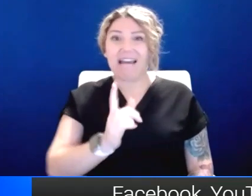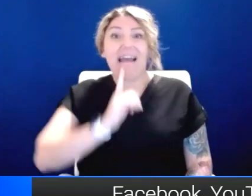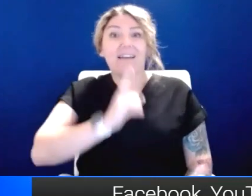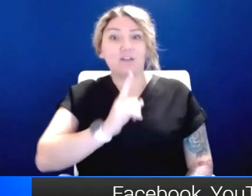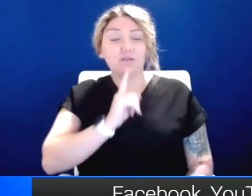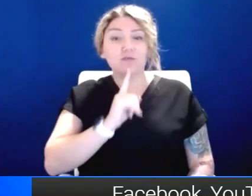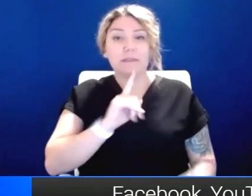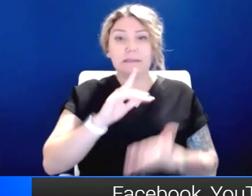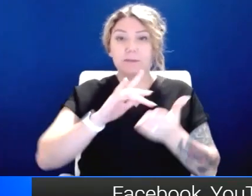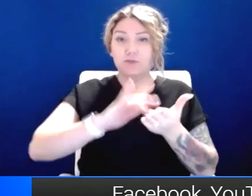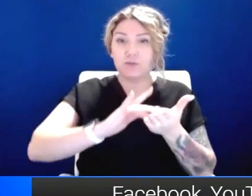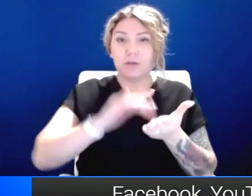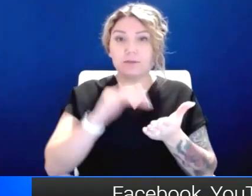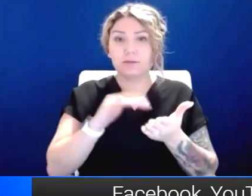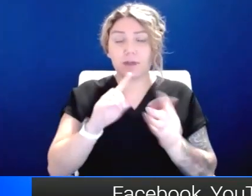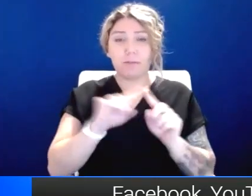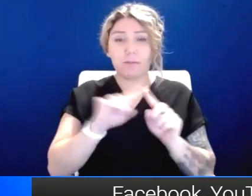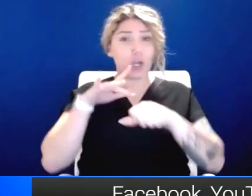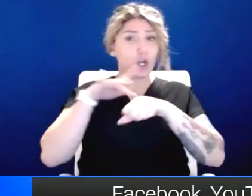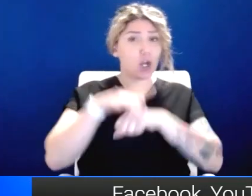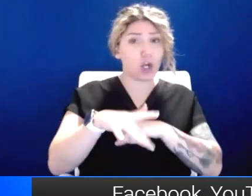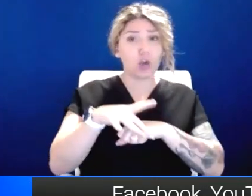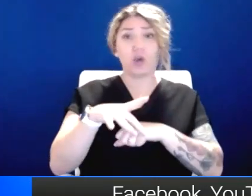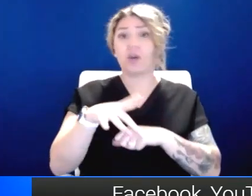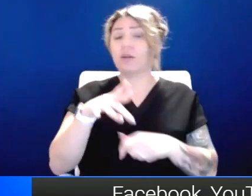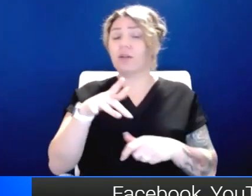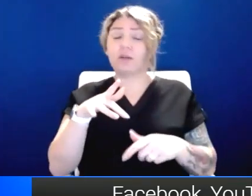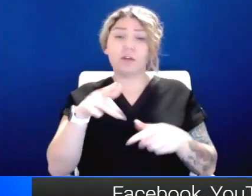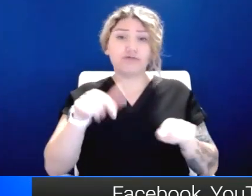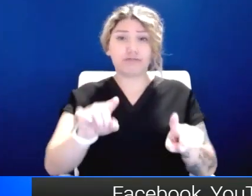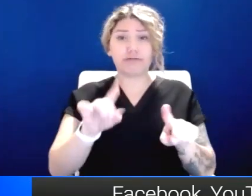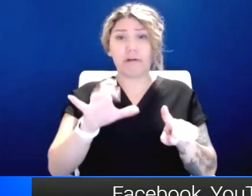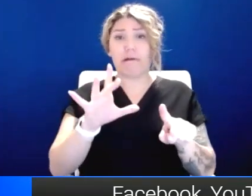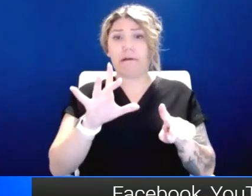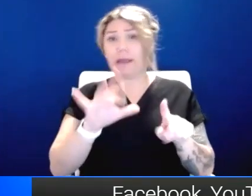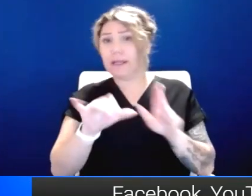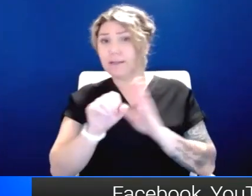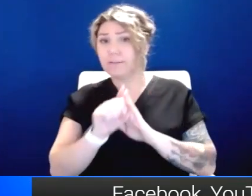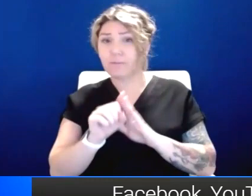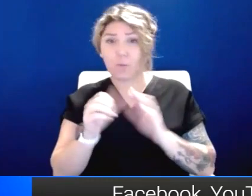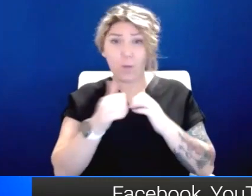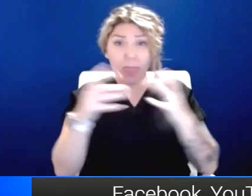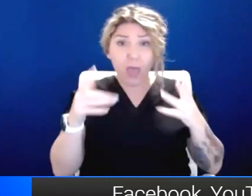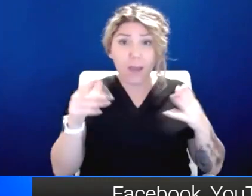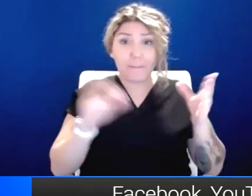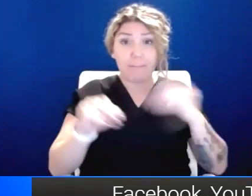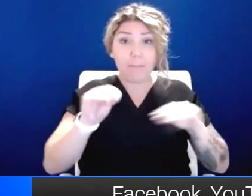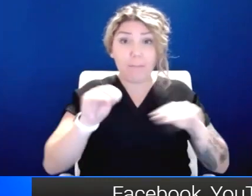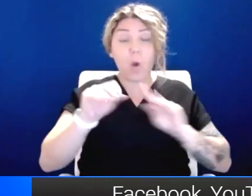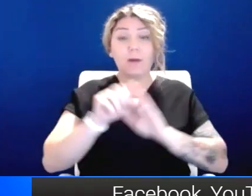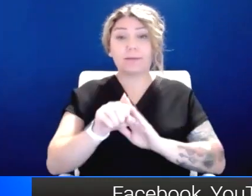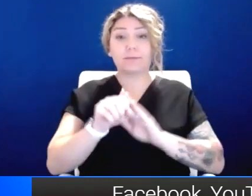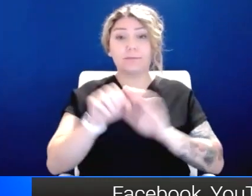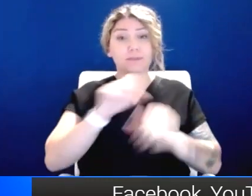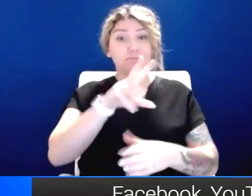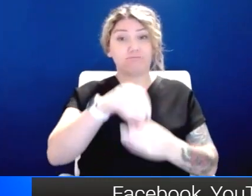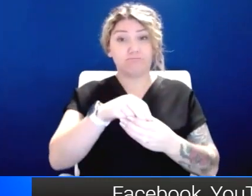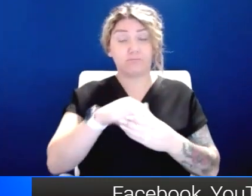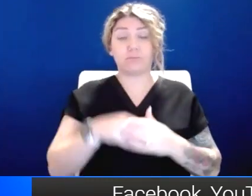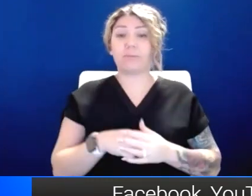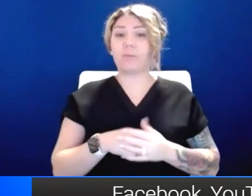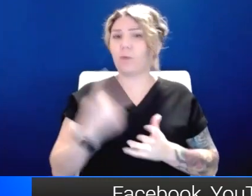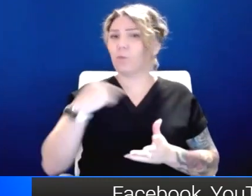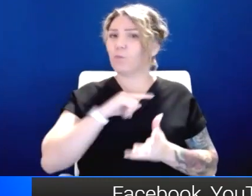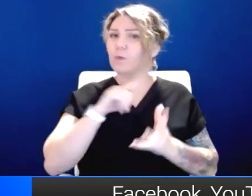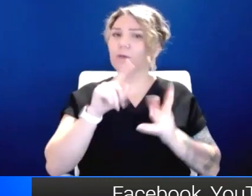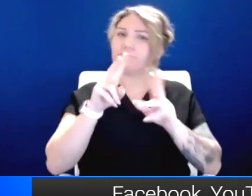patients very early in the disease course or patients who don't even have motor symptoms can be part of this study. We are looking at drugs to slow